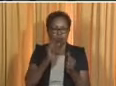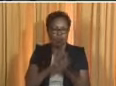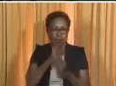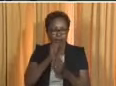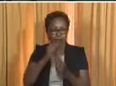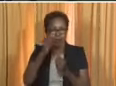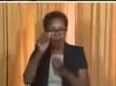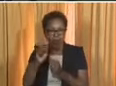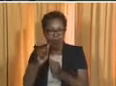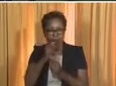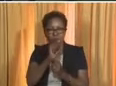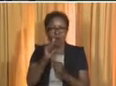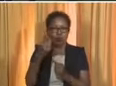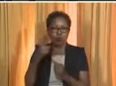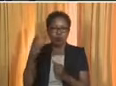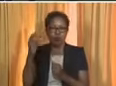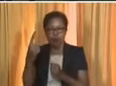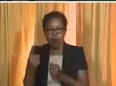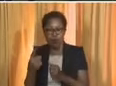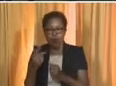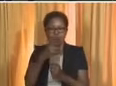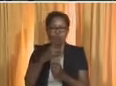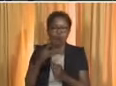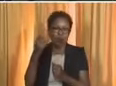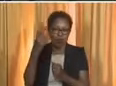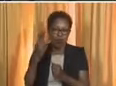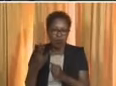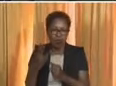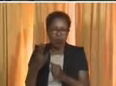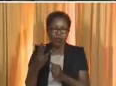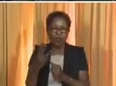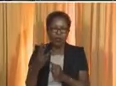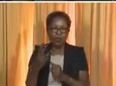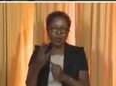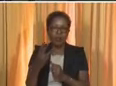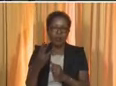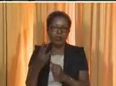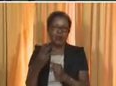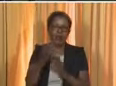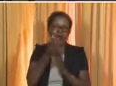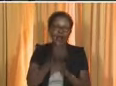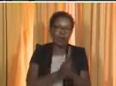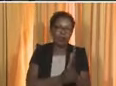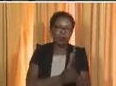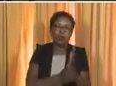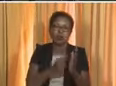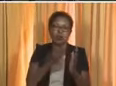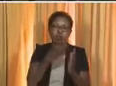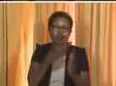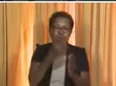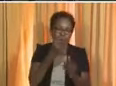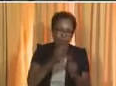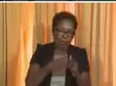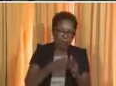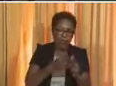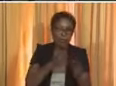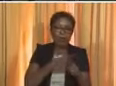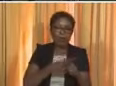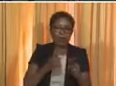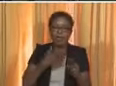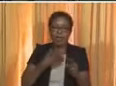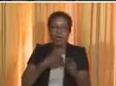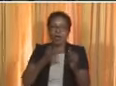Articles 221, 223, and the repeal and replacement of Articles 246. In addition, there are new